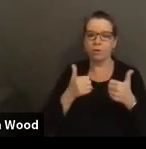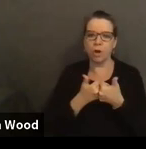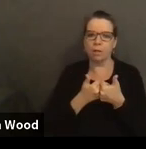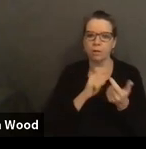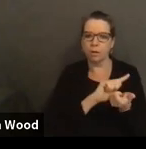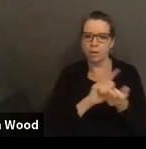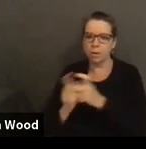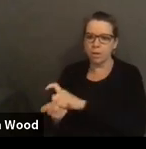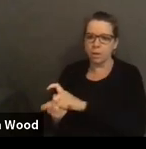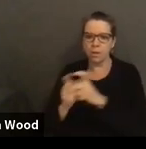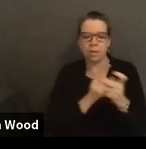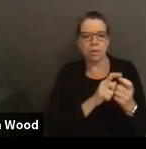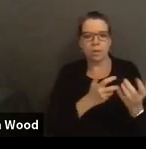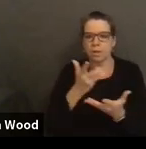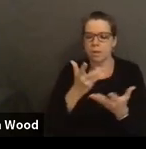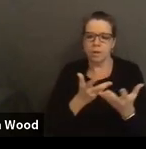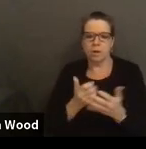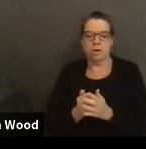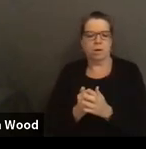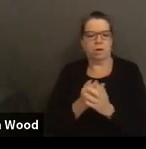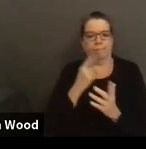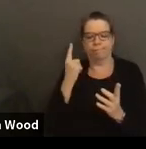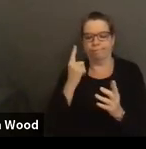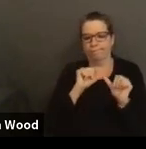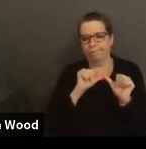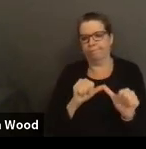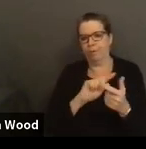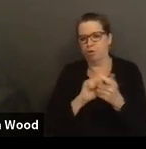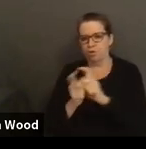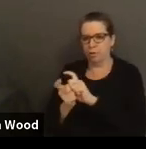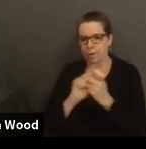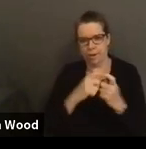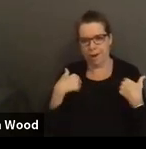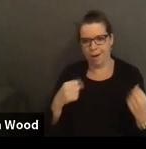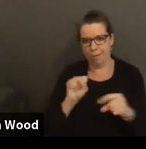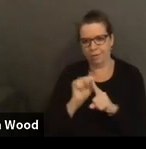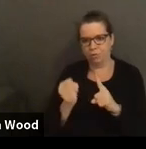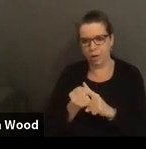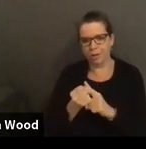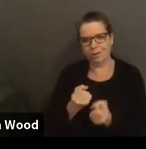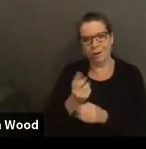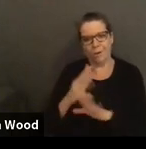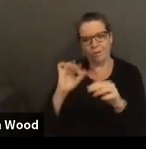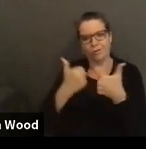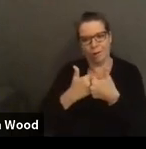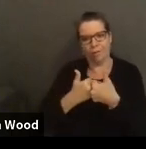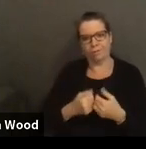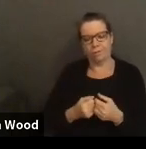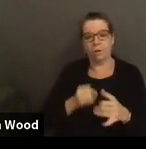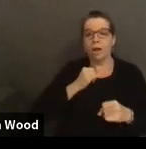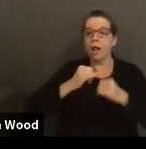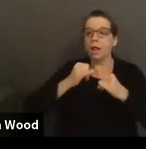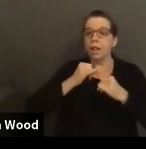what faces with an ever-evolving health situation can be difficult. And then lastly, there